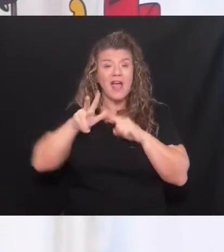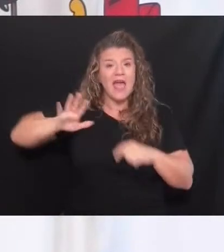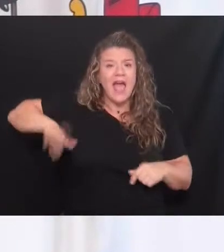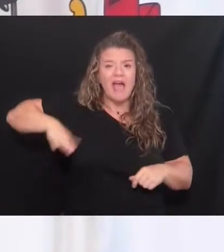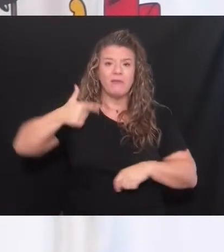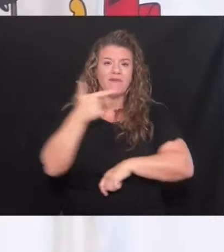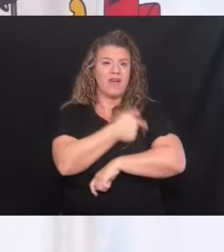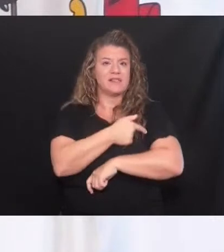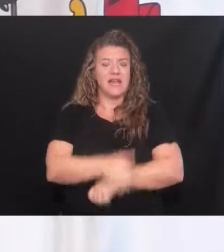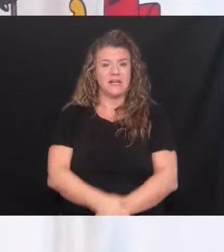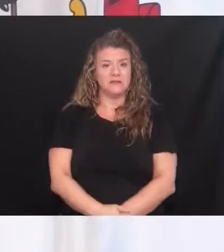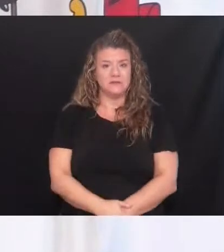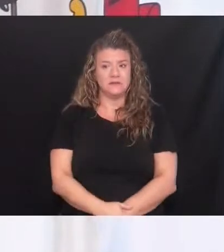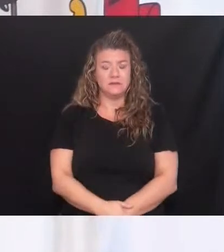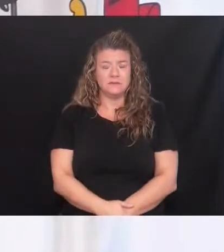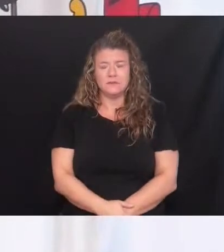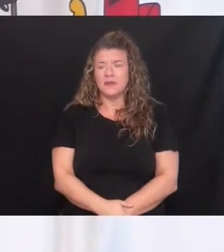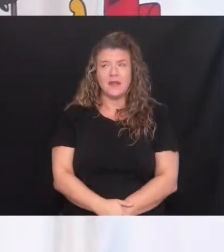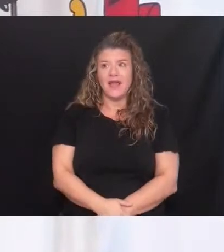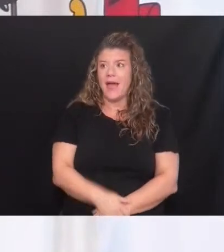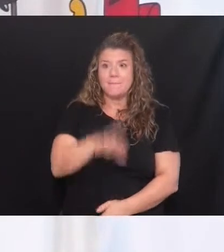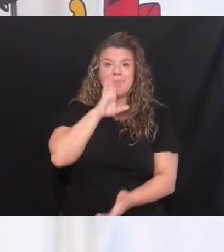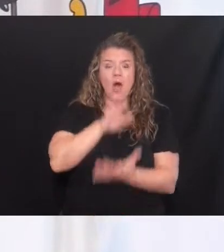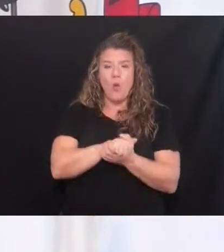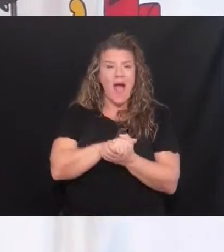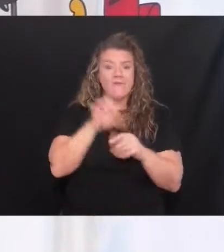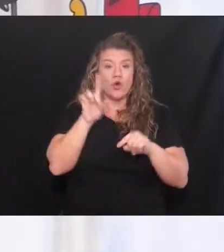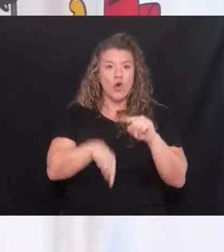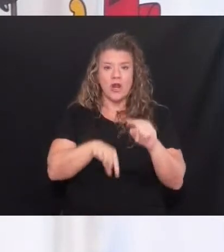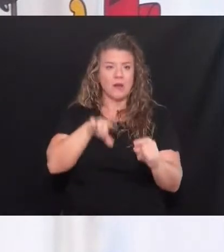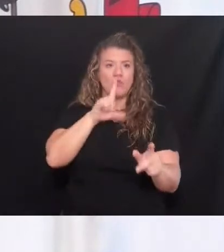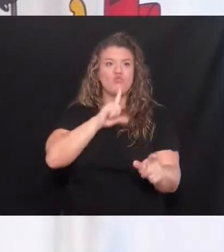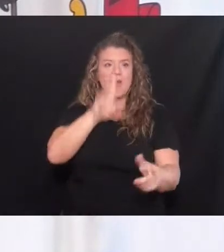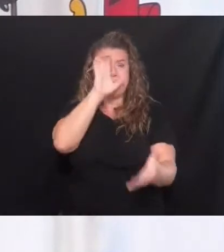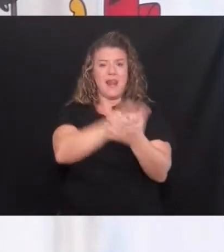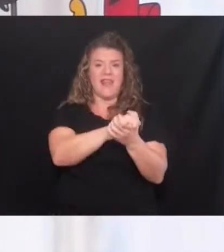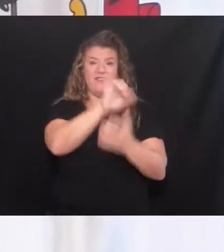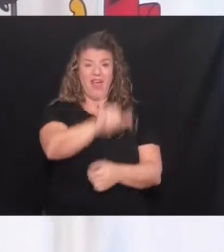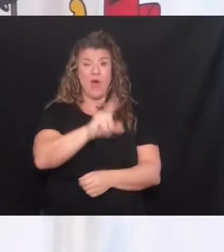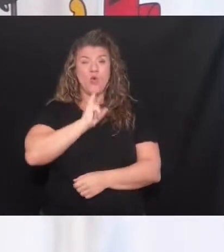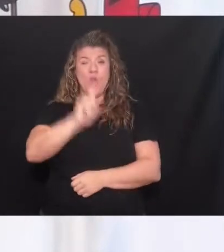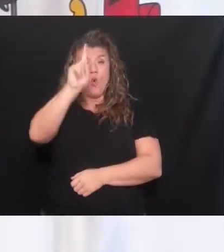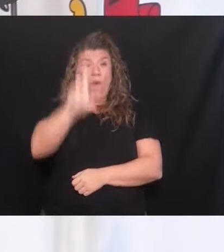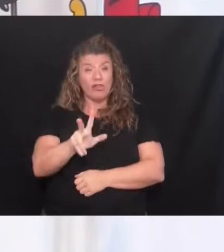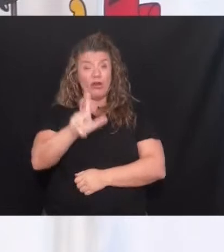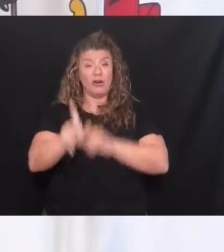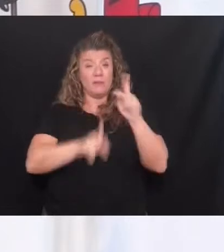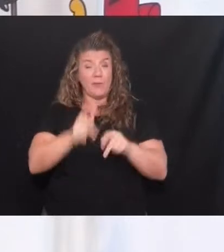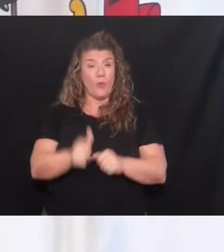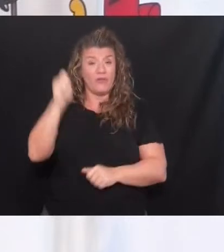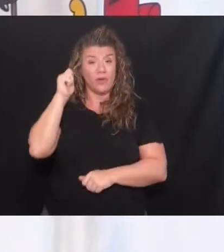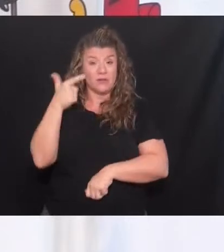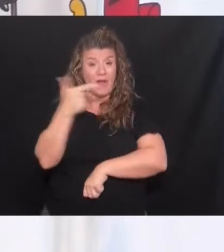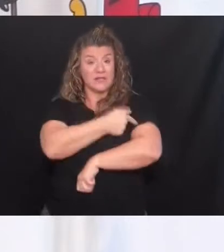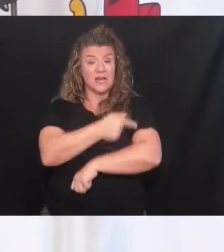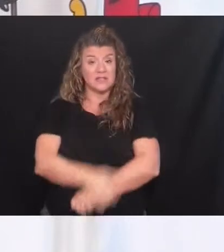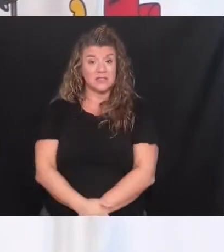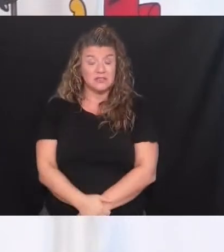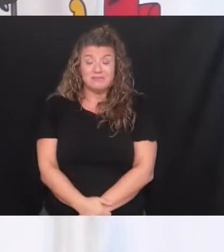vaccinated. Well, she couldn't believe it. She couldn't believe that a third of the people wouldn't be vaccinated. I said, Kathy, it's